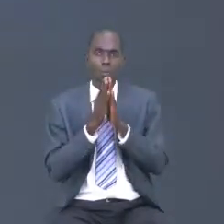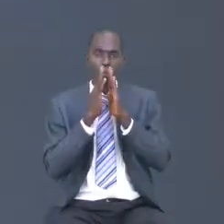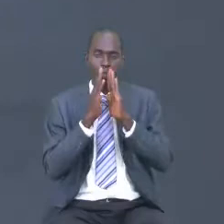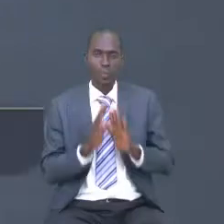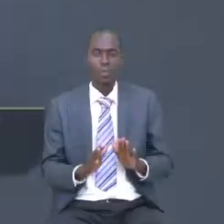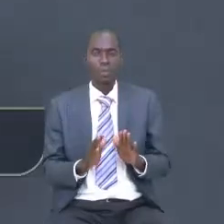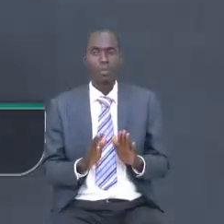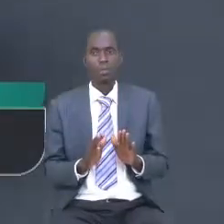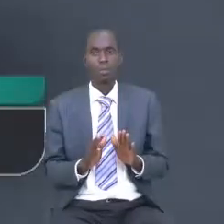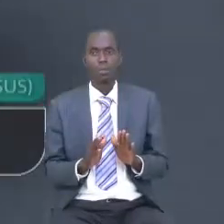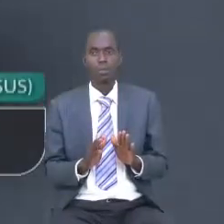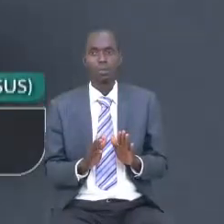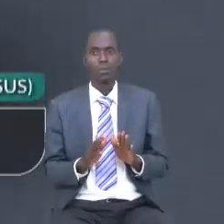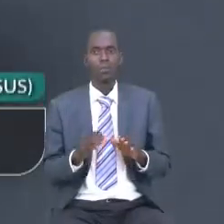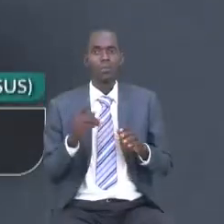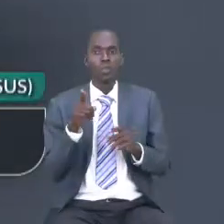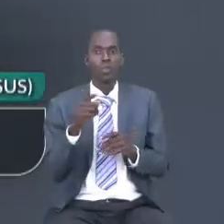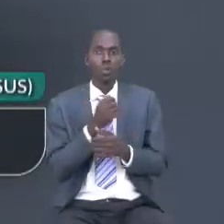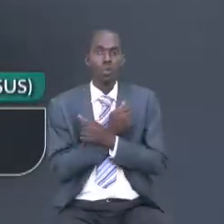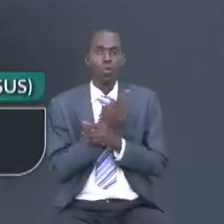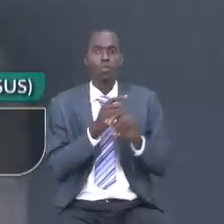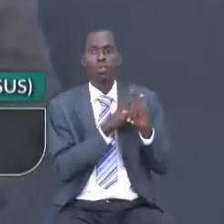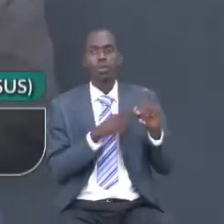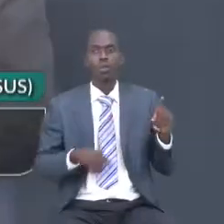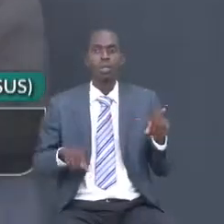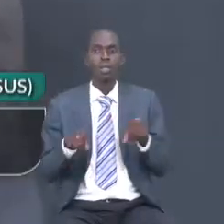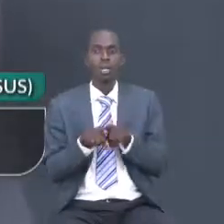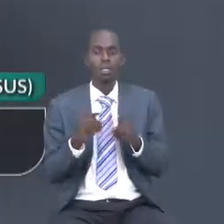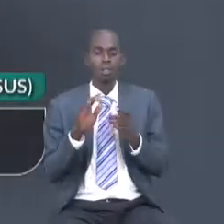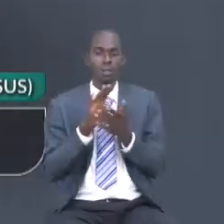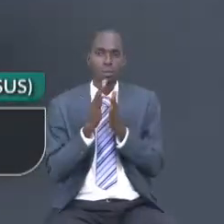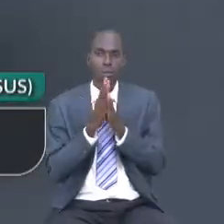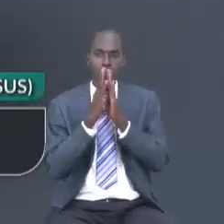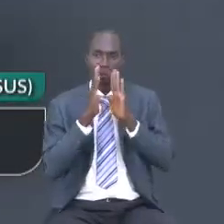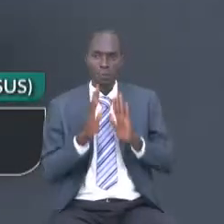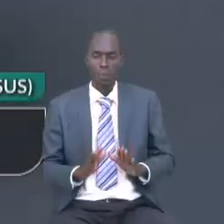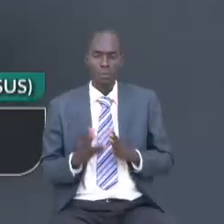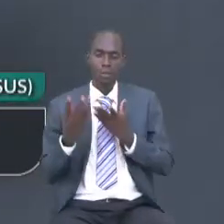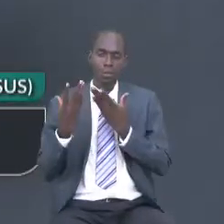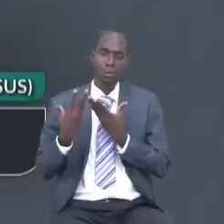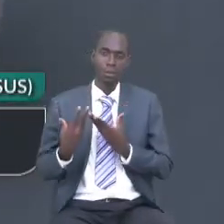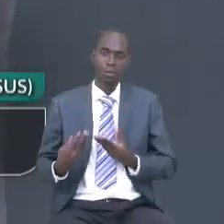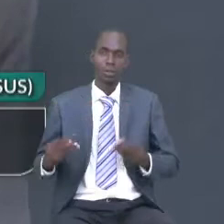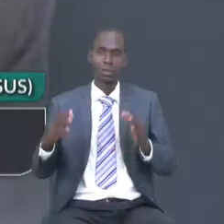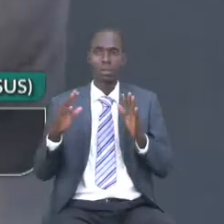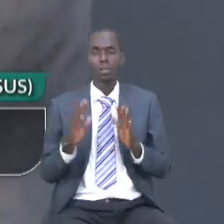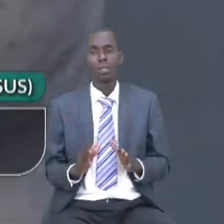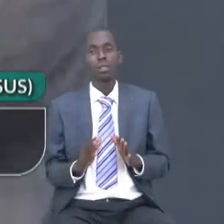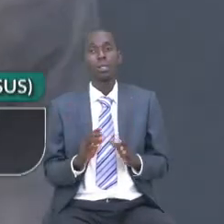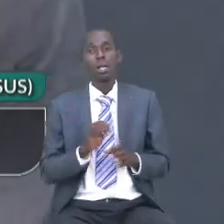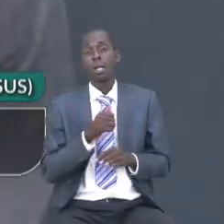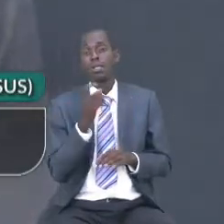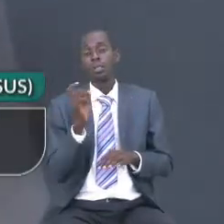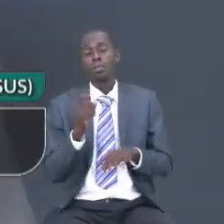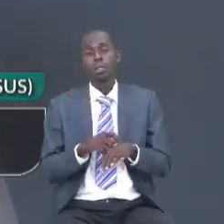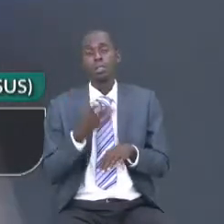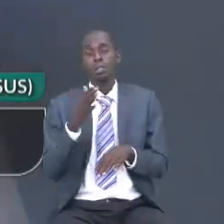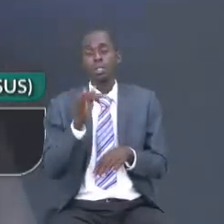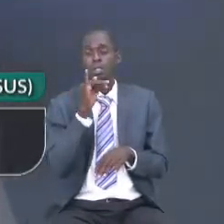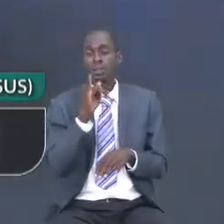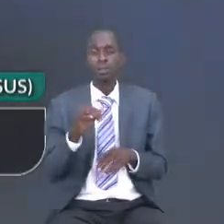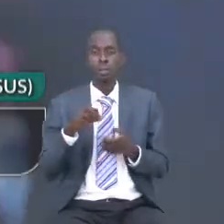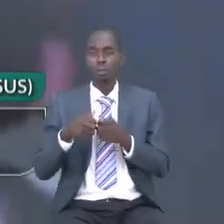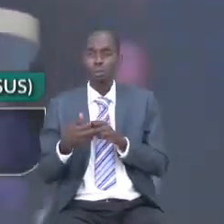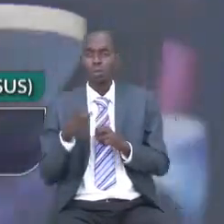confusion, anywhere there is conflict, you come there, you love the Lord, and you are